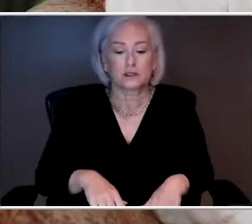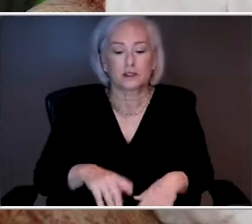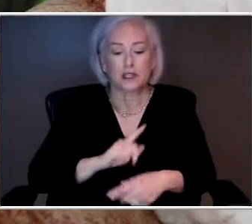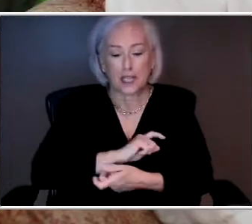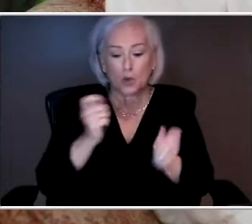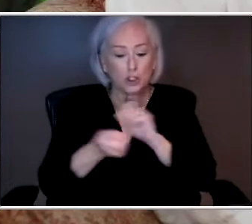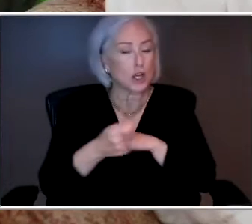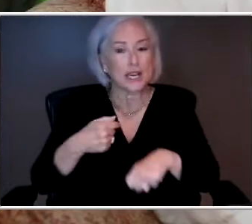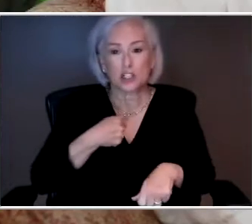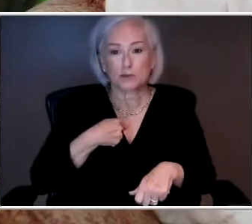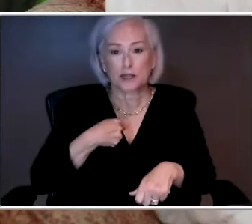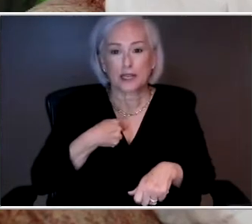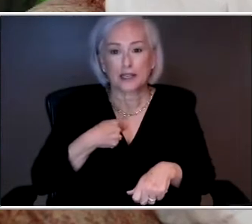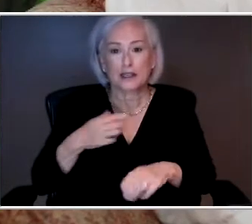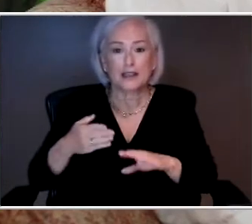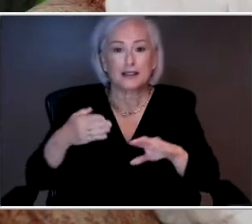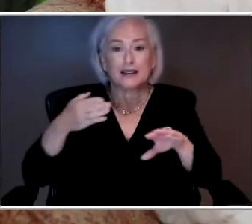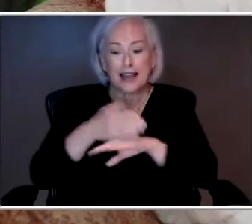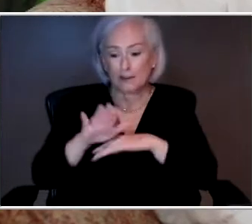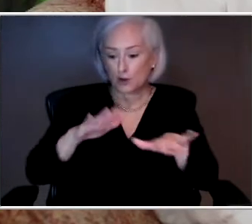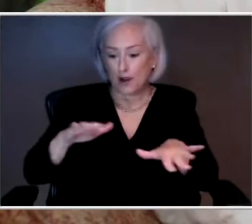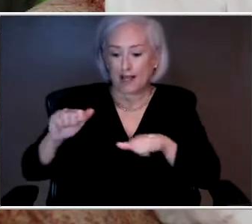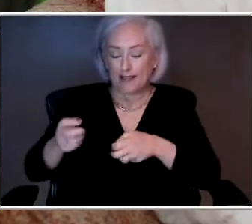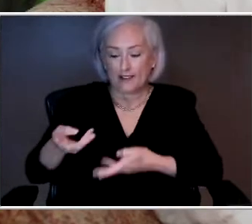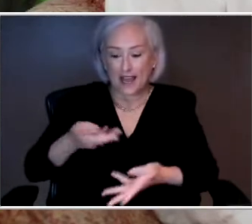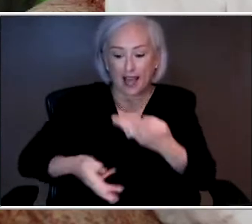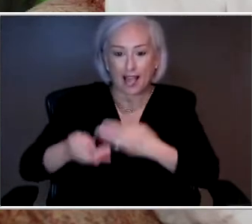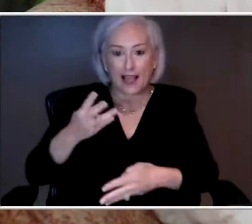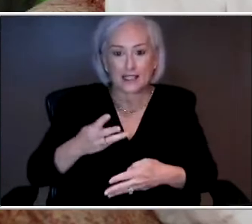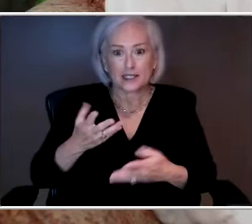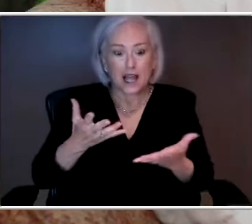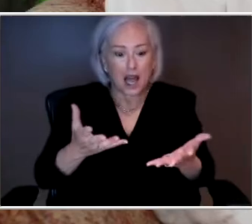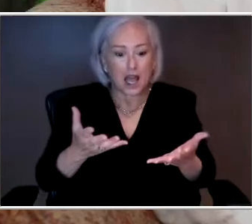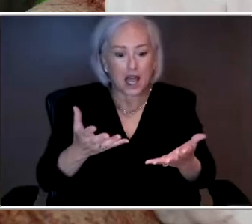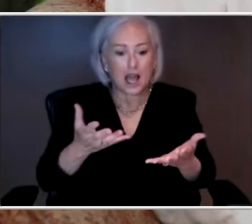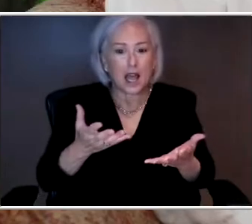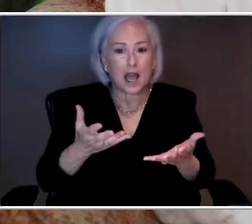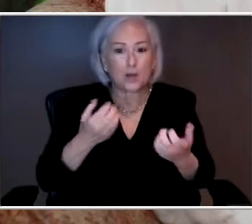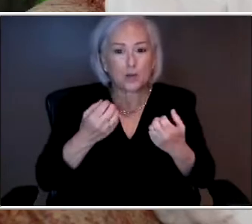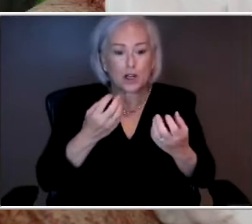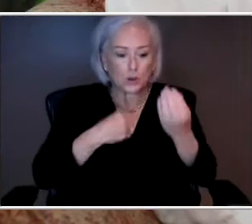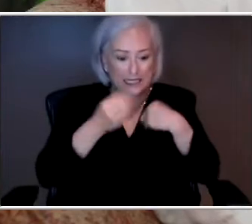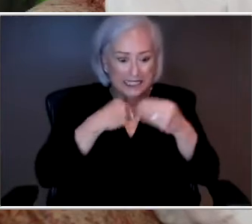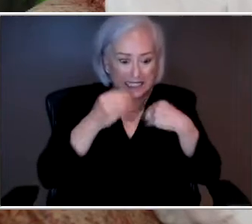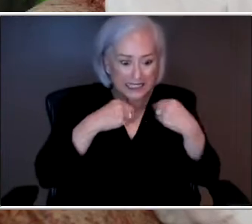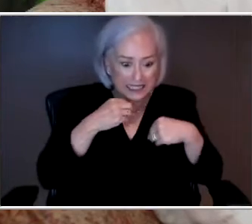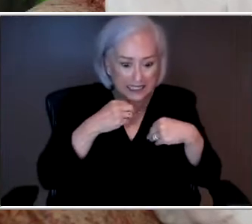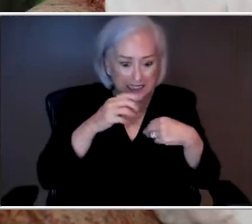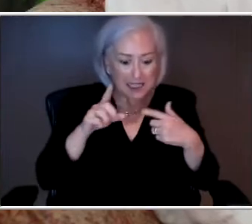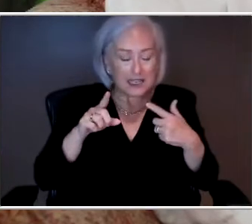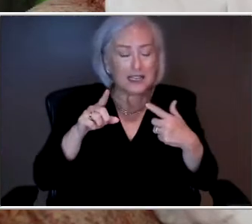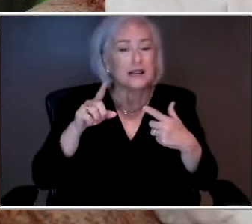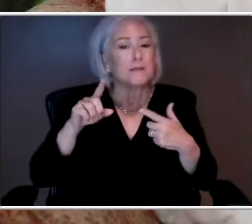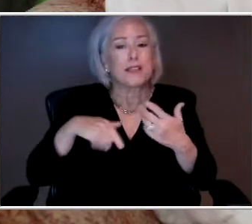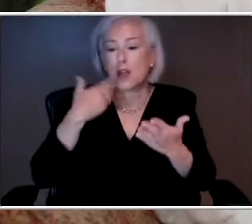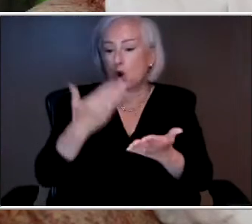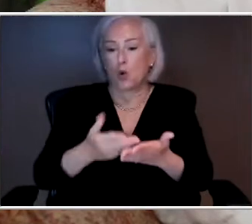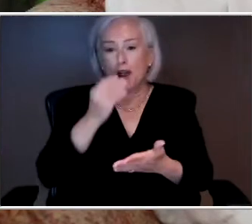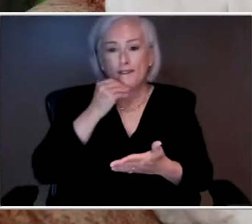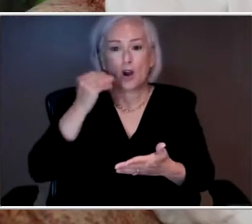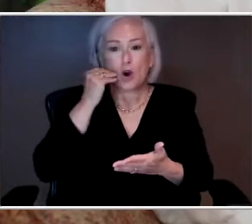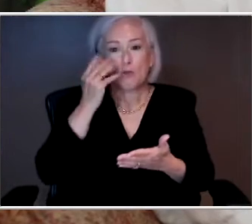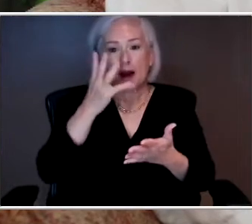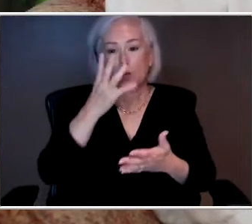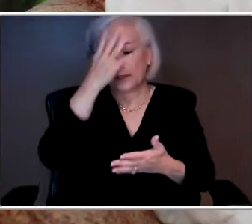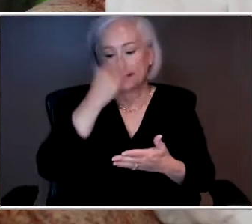after I left the clinic, and then I'd come home and I would most likely sleep the rest of the day, and sometimes even into